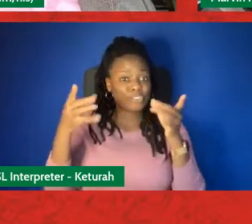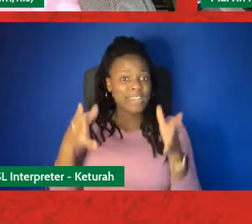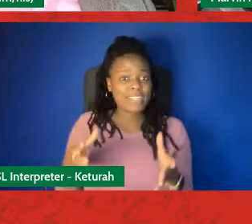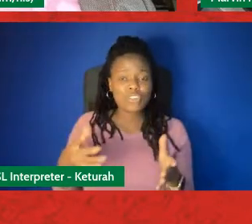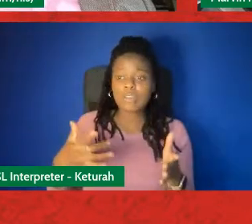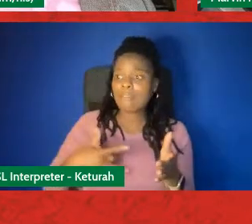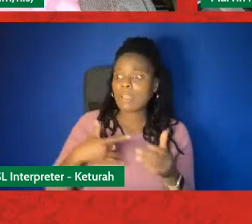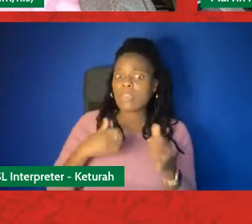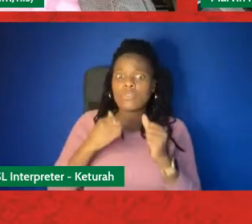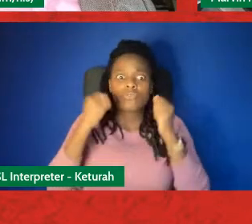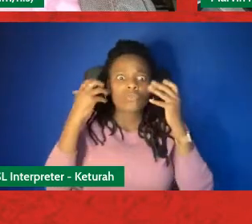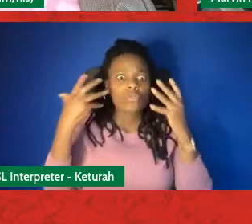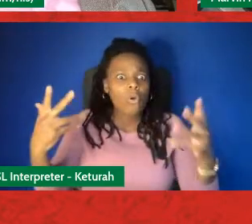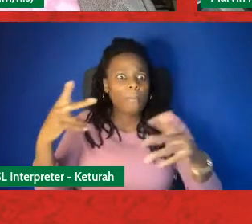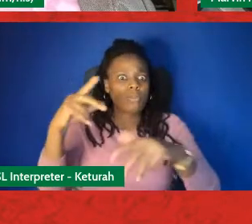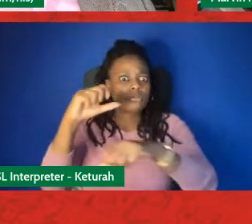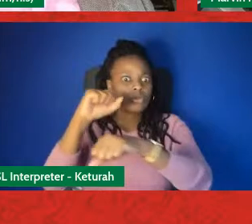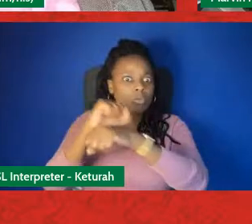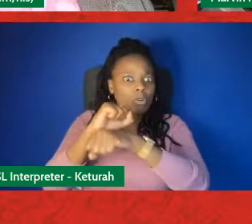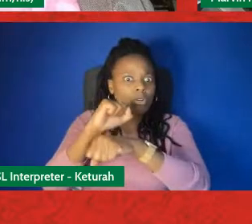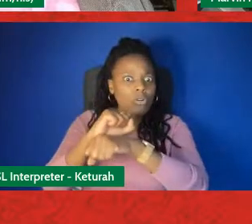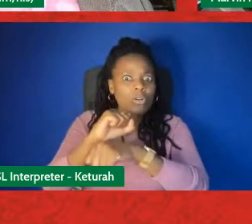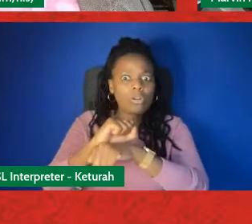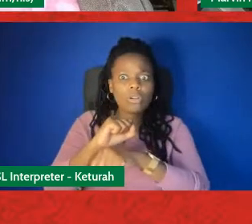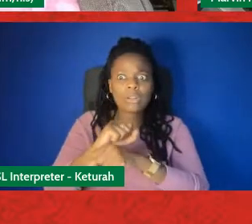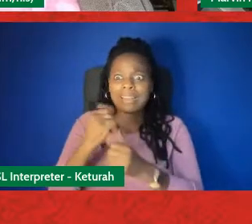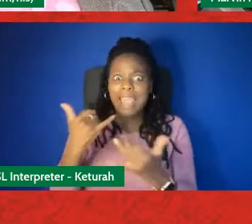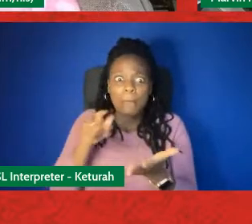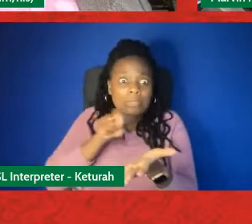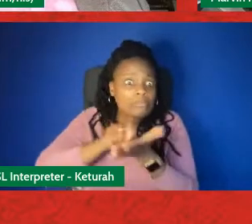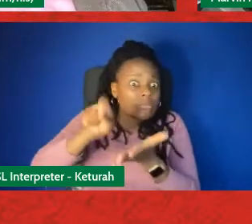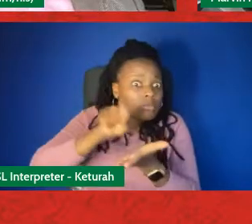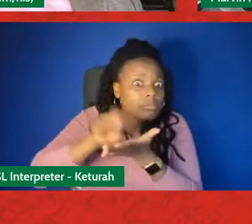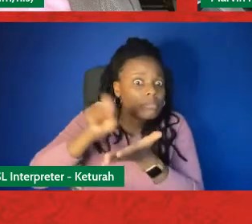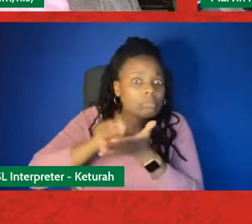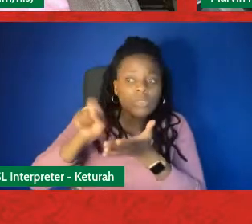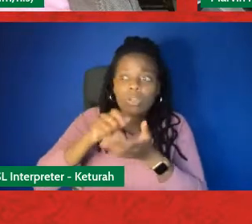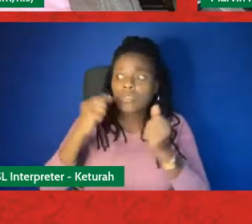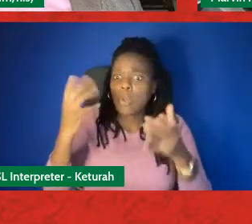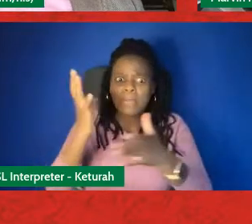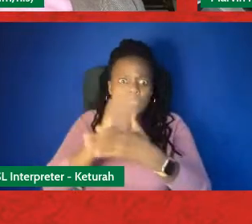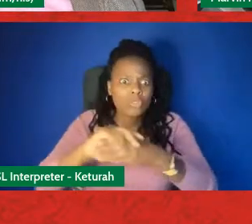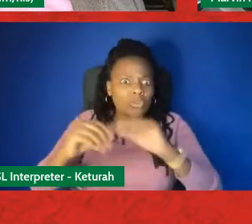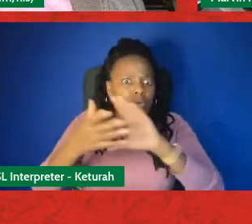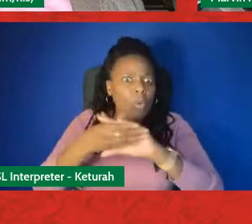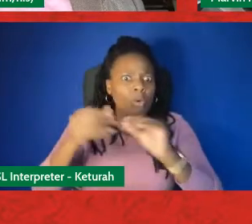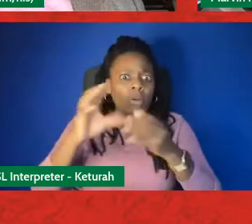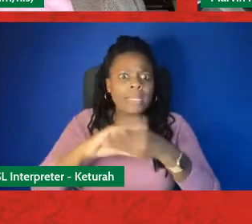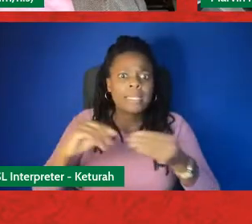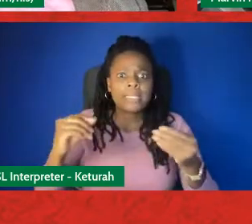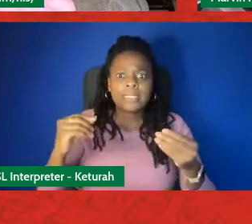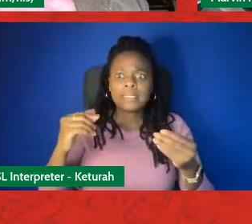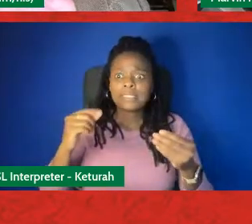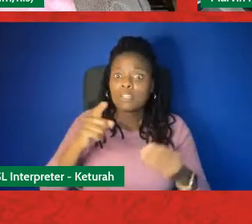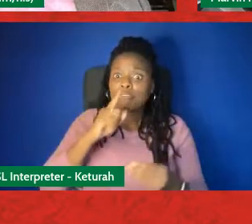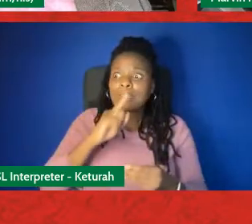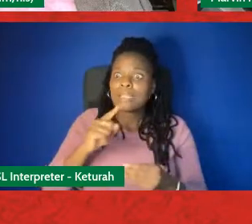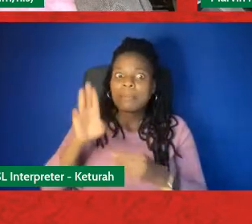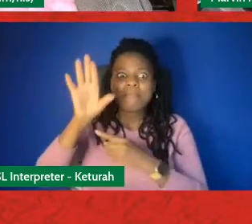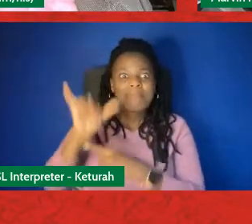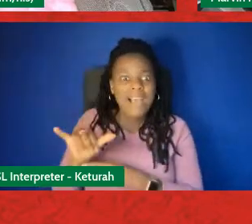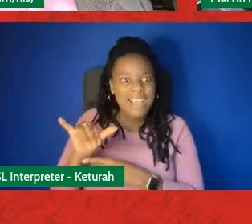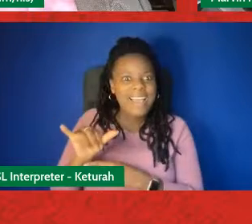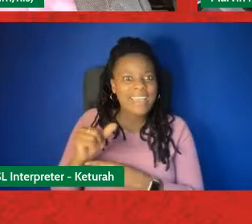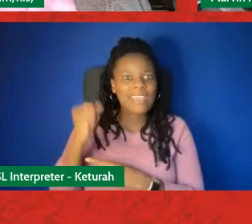so much work that is being written, and the stories are being told that are by African